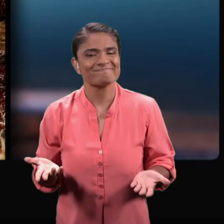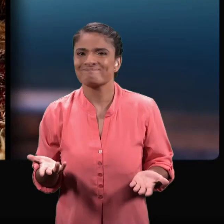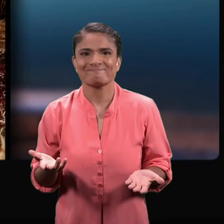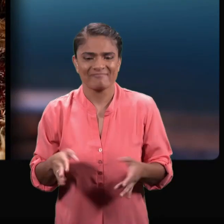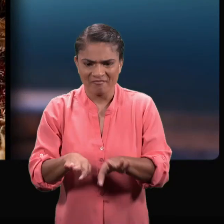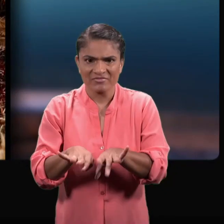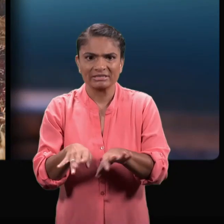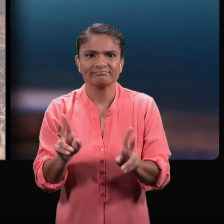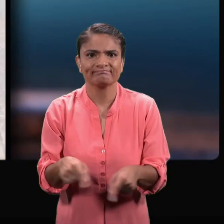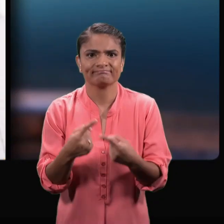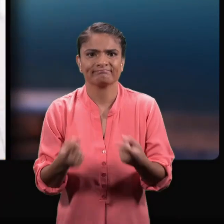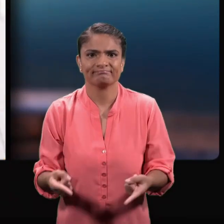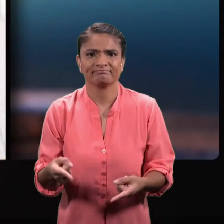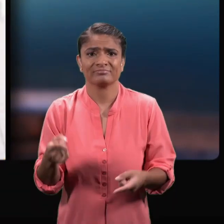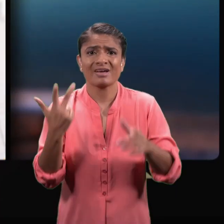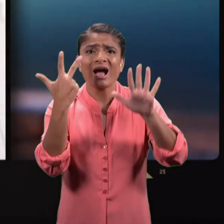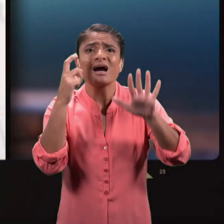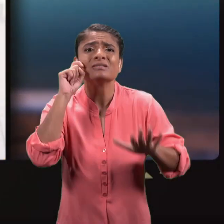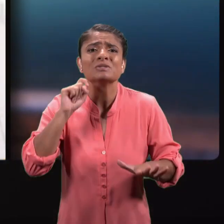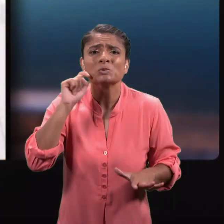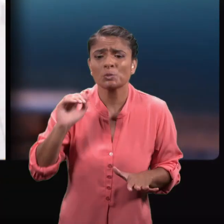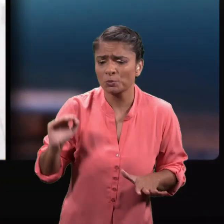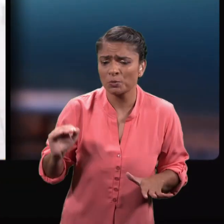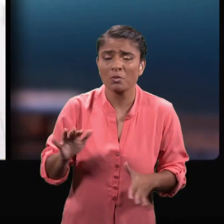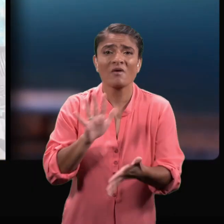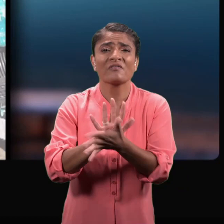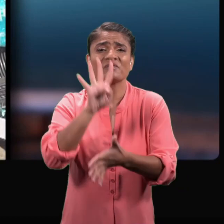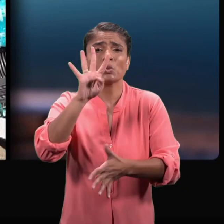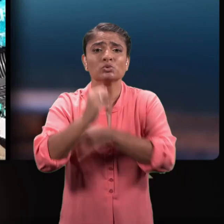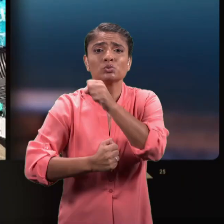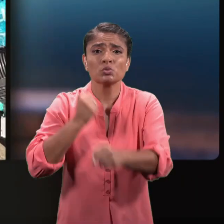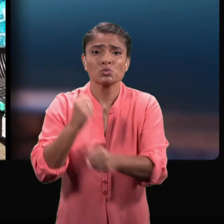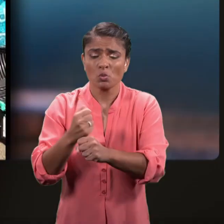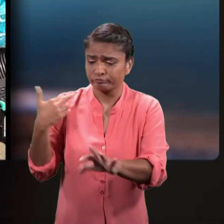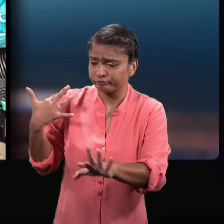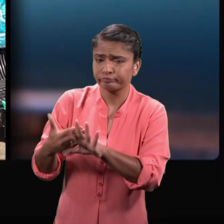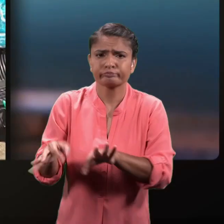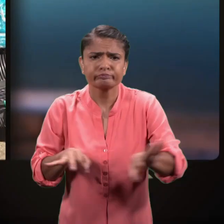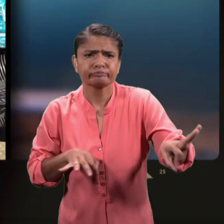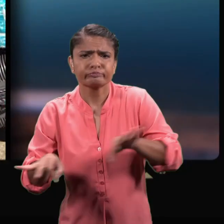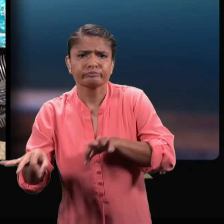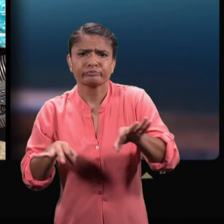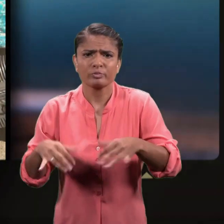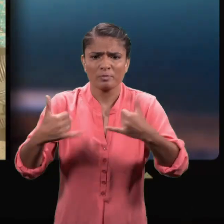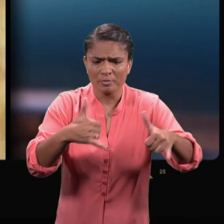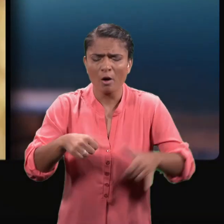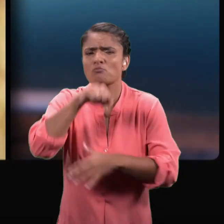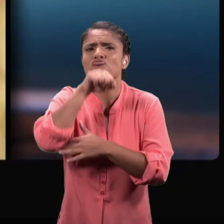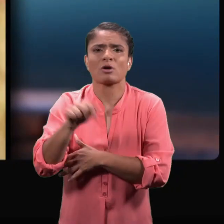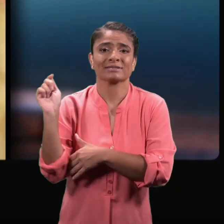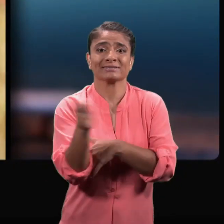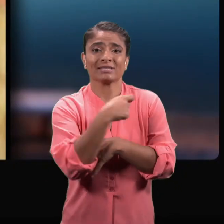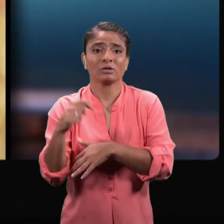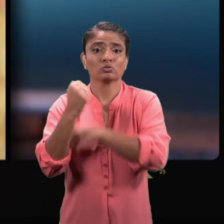walk again or feel her legs. She was only 8 years old. At 14 years of age, and apart from modeling, she started